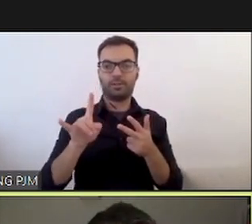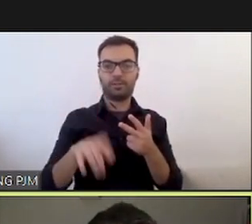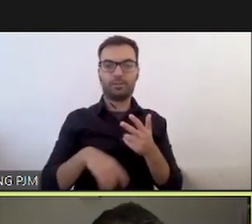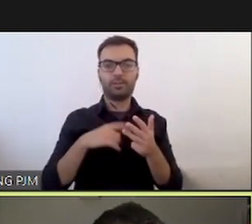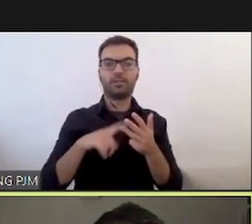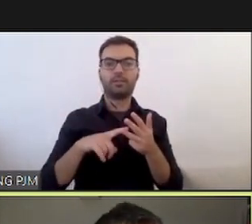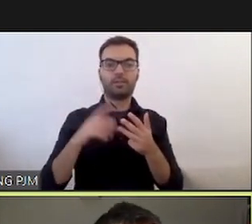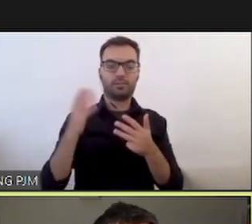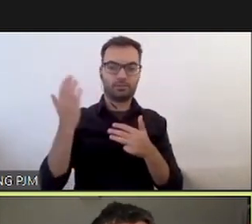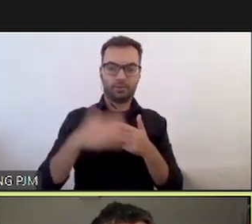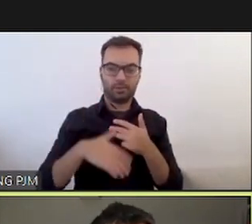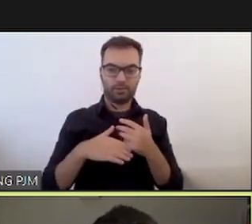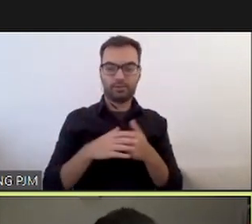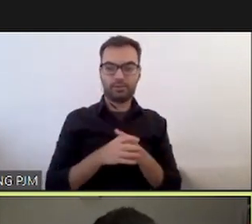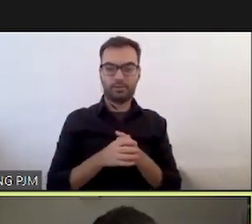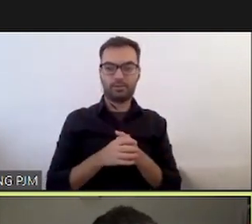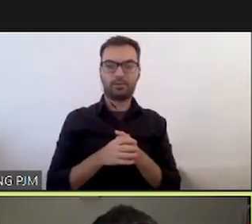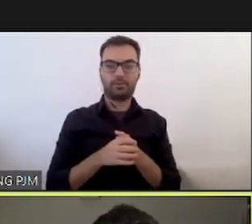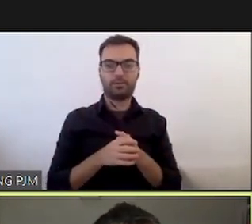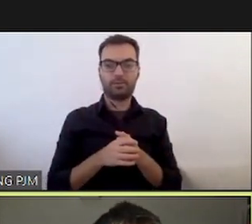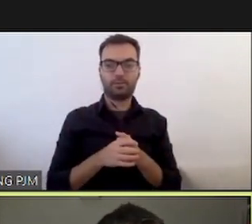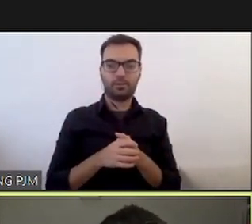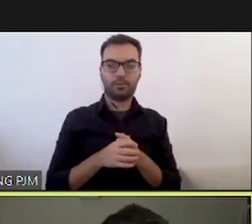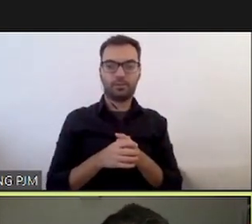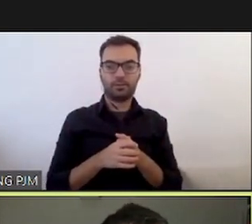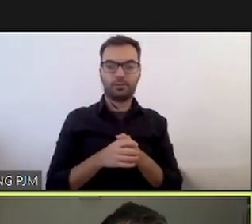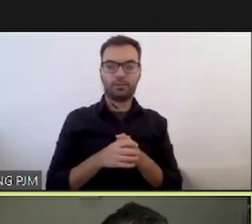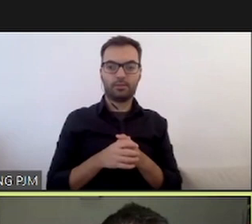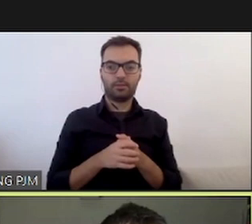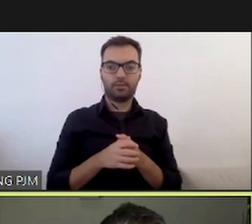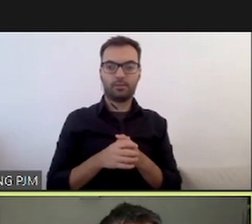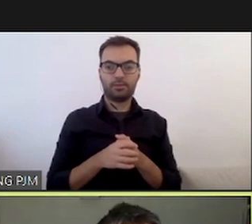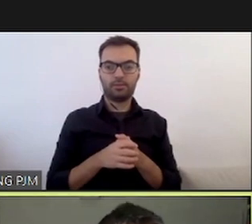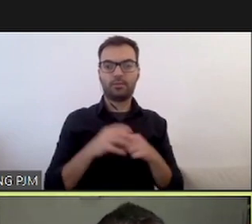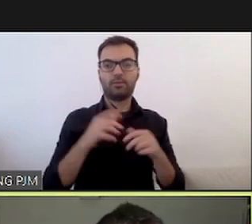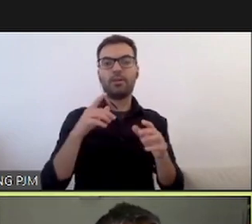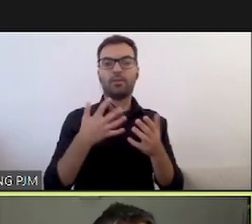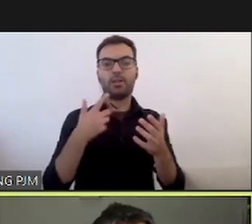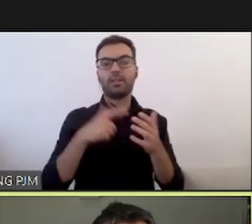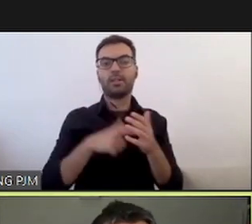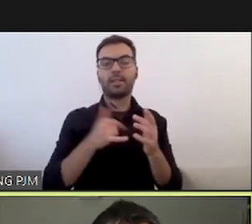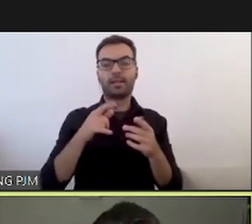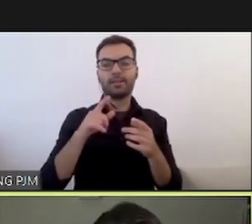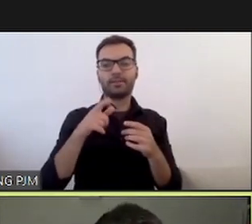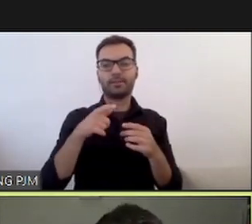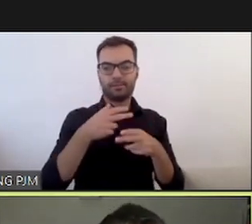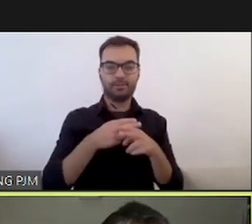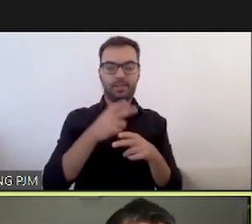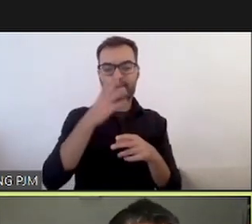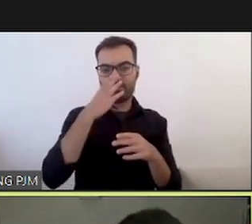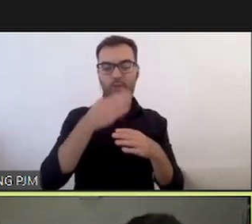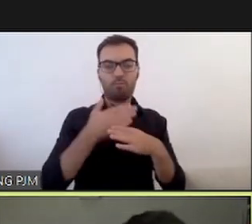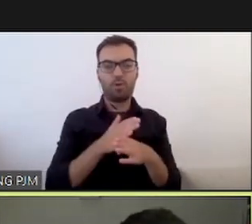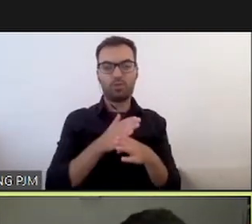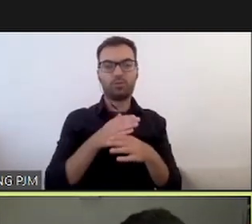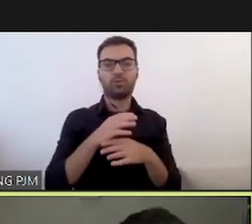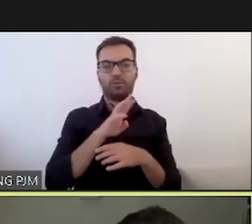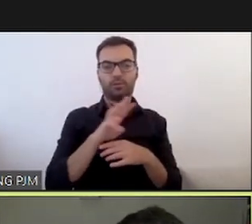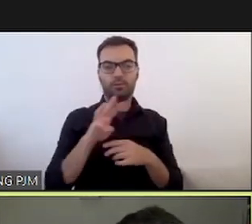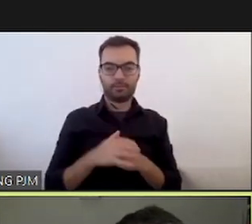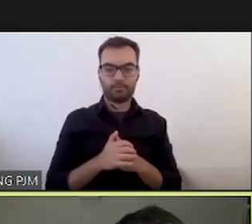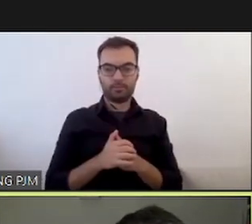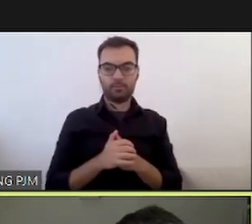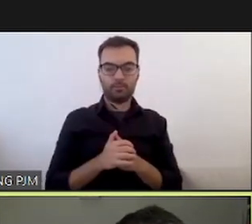it. So there is elements that usually how you define the page, and